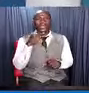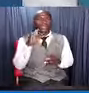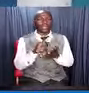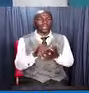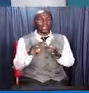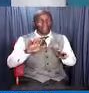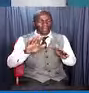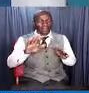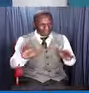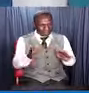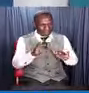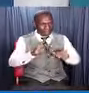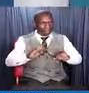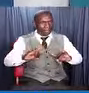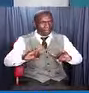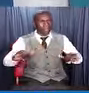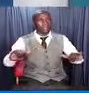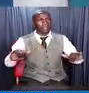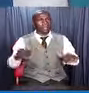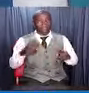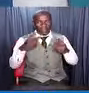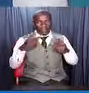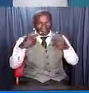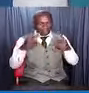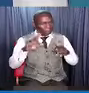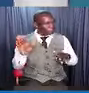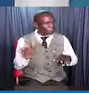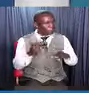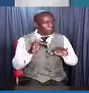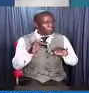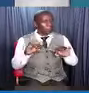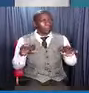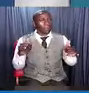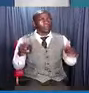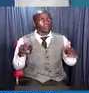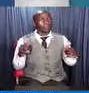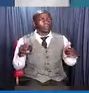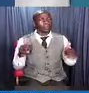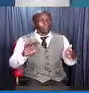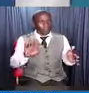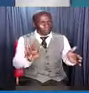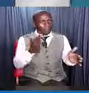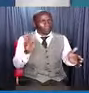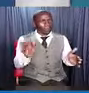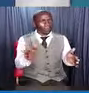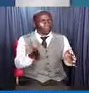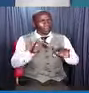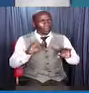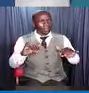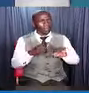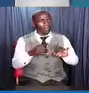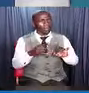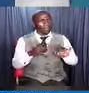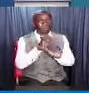akikuta kumefagiwa. When they see that akikuta kumefagiliwa. When he has seen that it has already been swept. Kumefagiliwa. It's already swept. Lakini